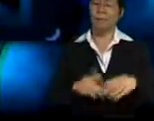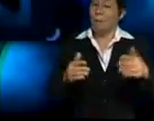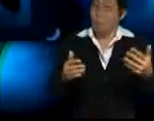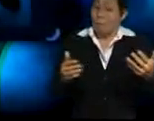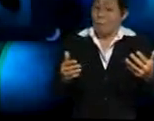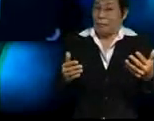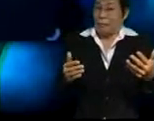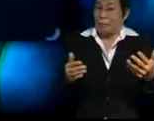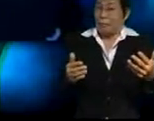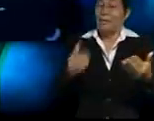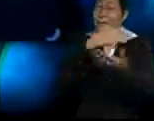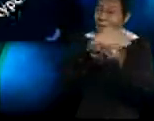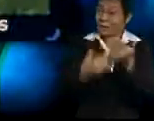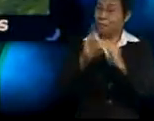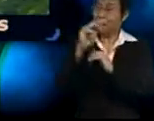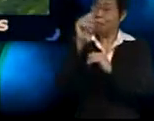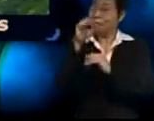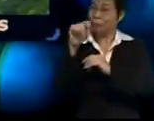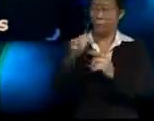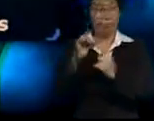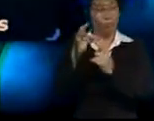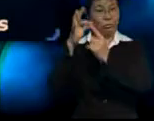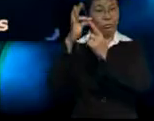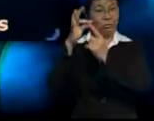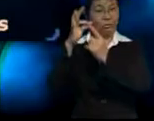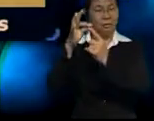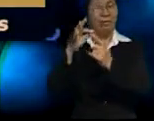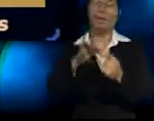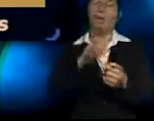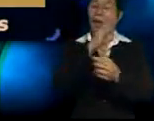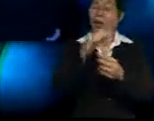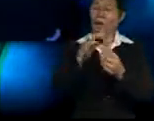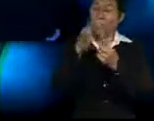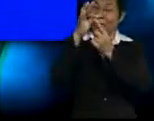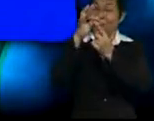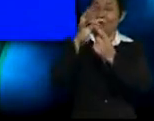However, some mammals are unique and special.